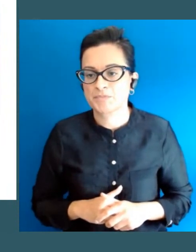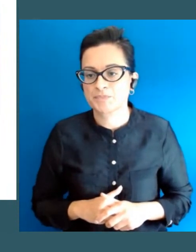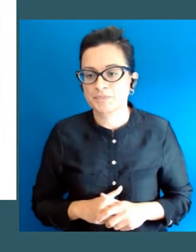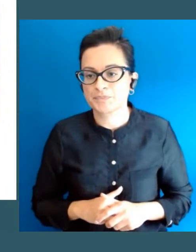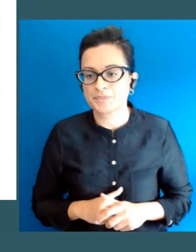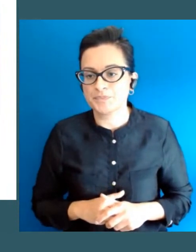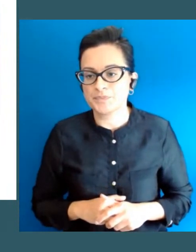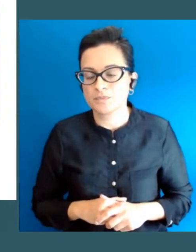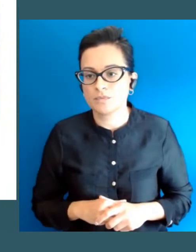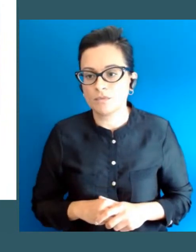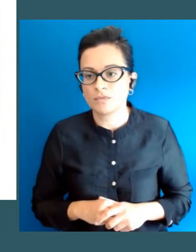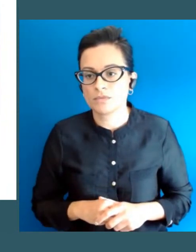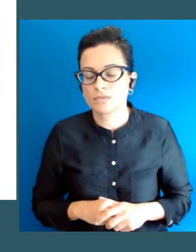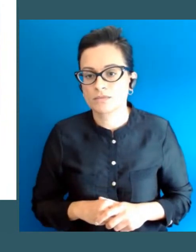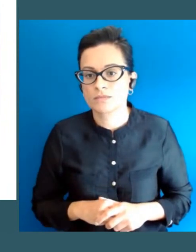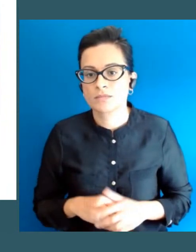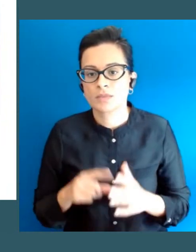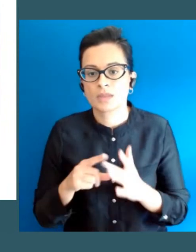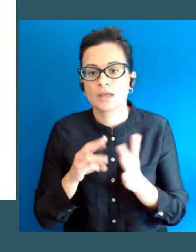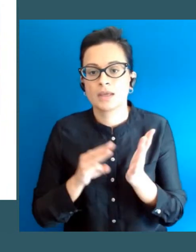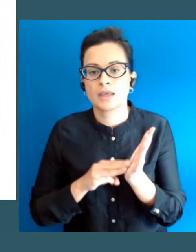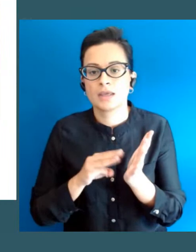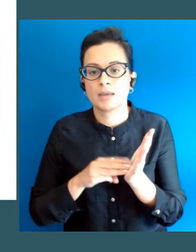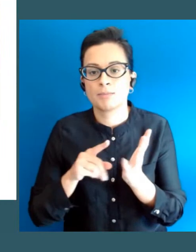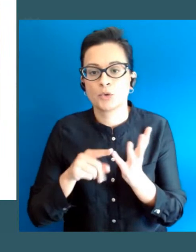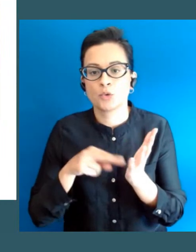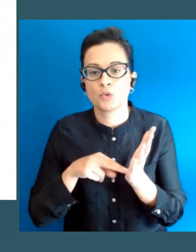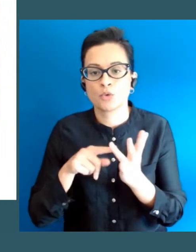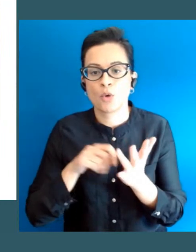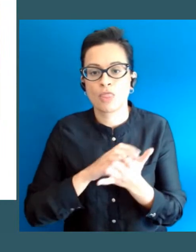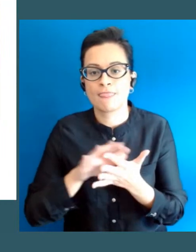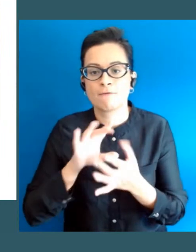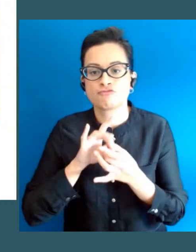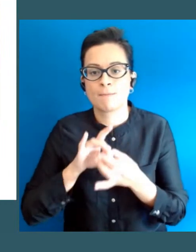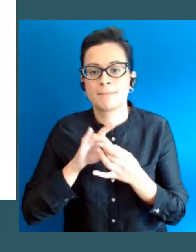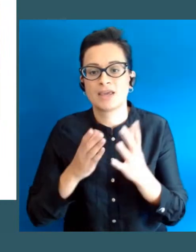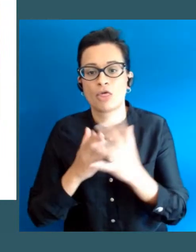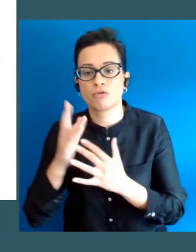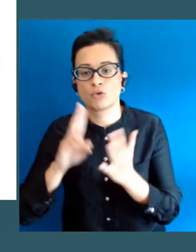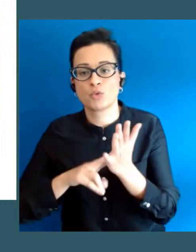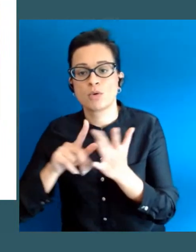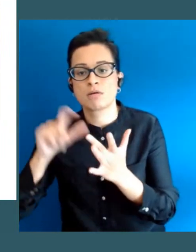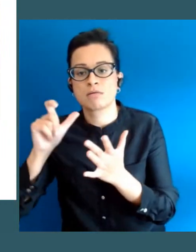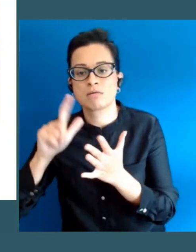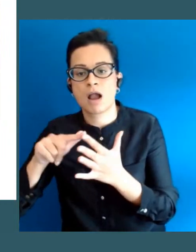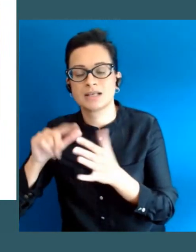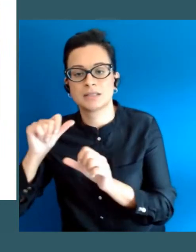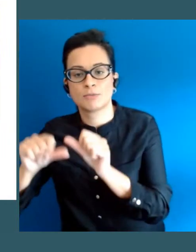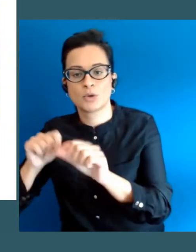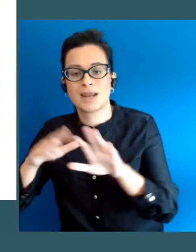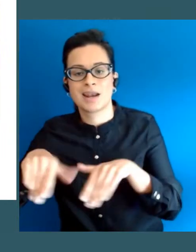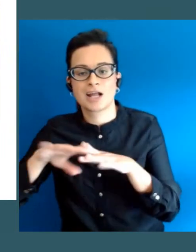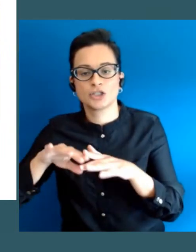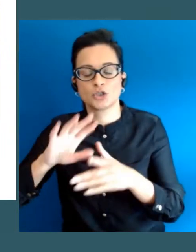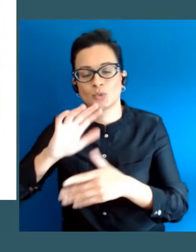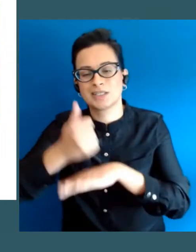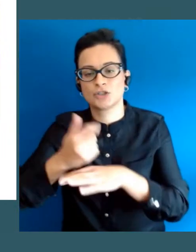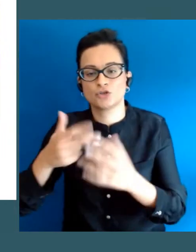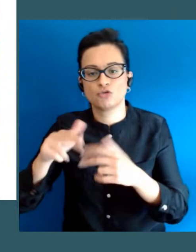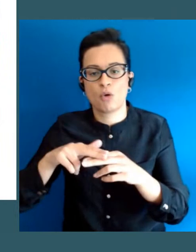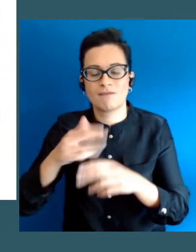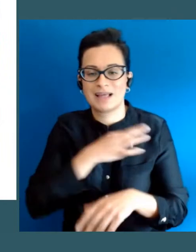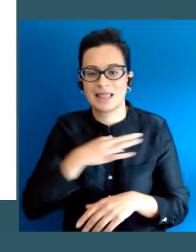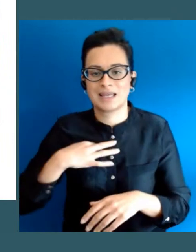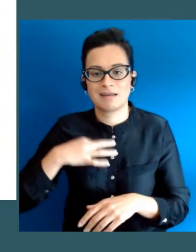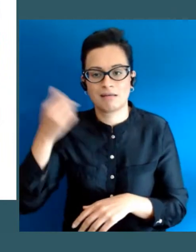immunotherapy products, some going through the NICE type process at the moment from the National Institute of Clinical Excellence, with other